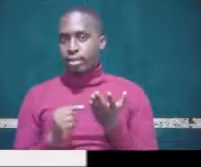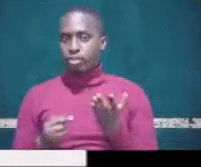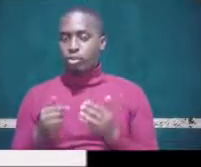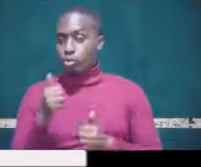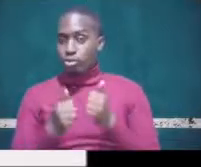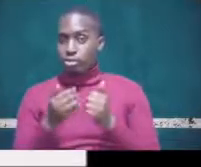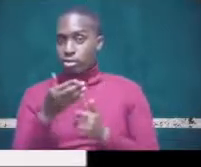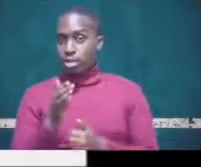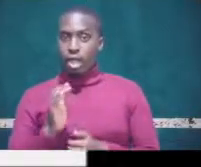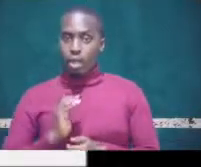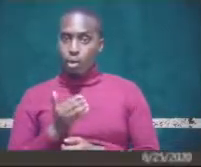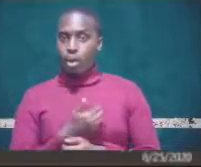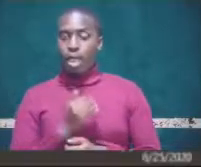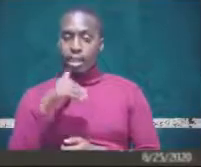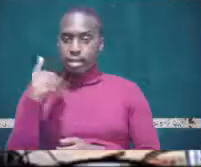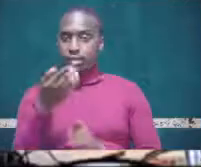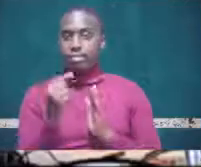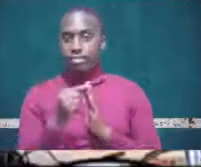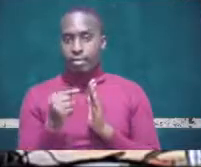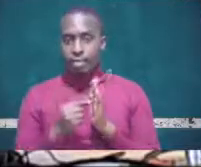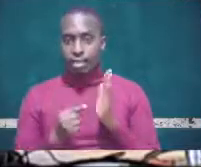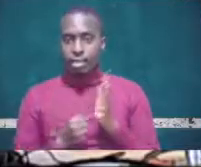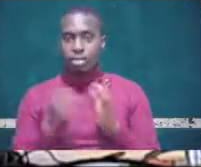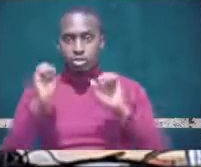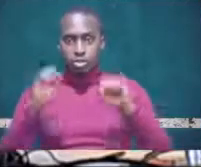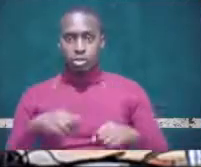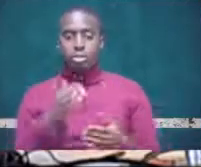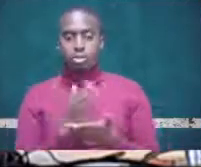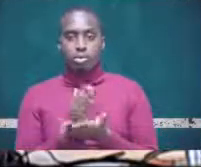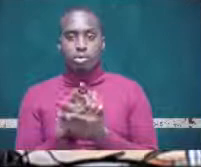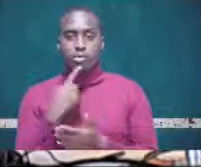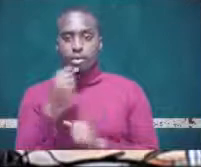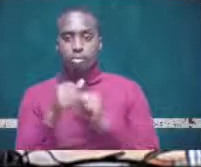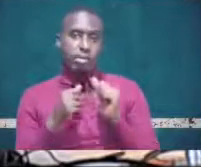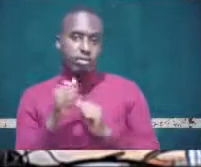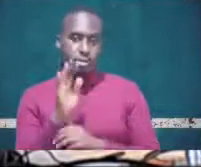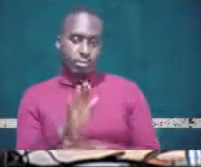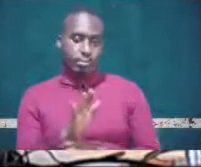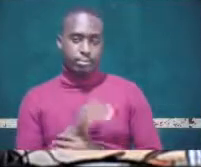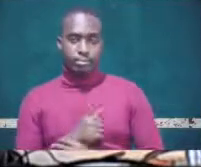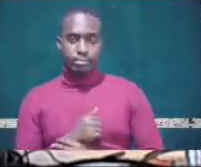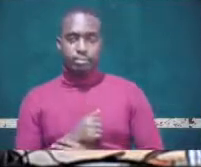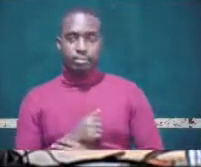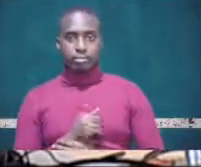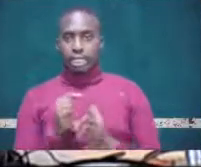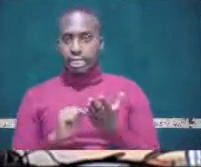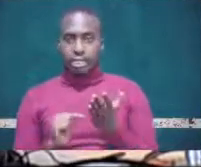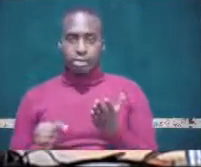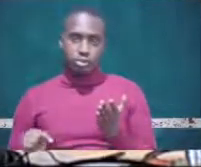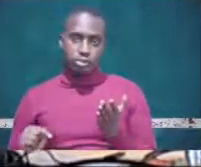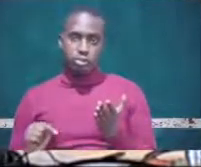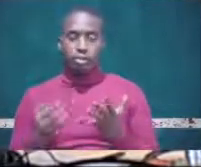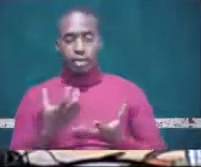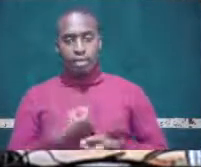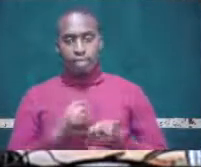which is our next factor that we should talk about. Technological. We